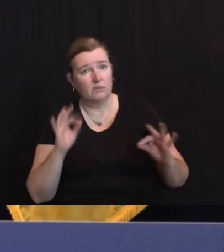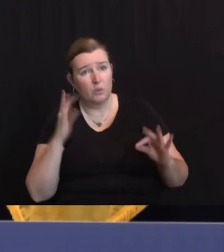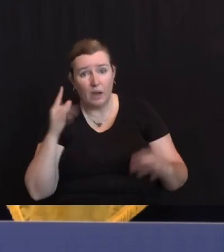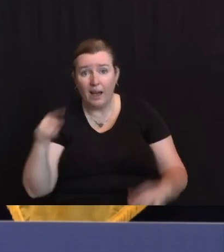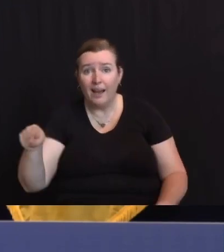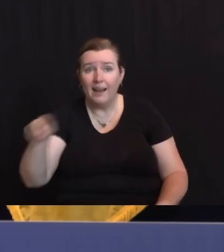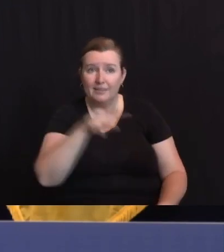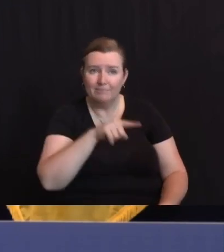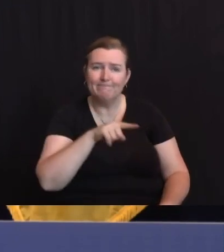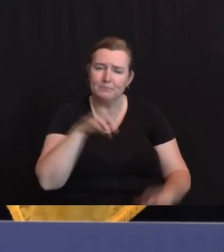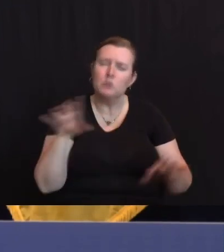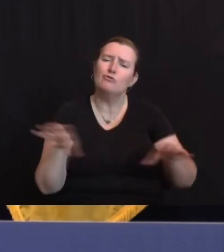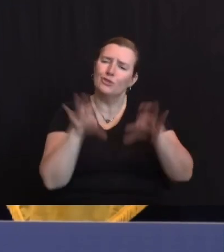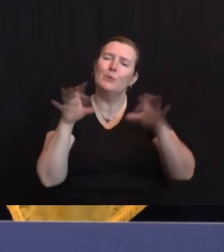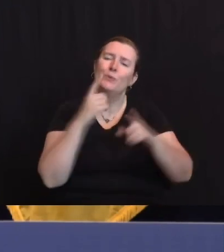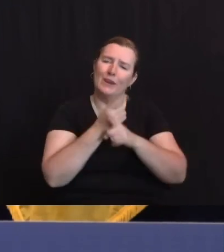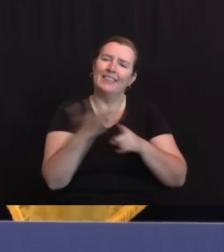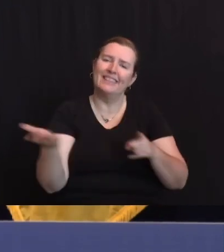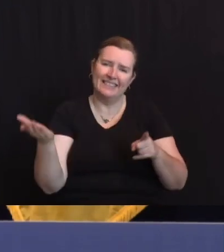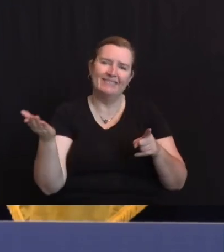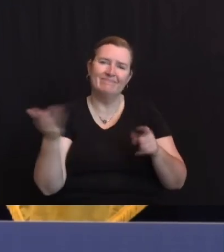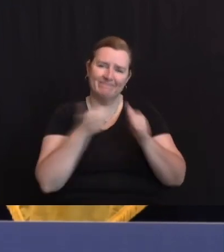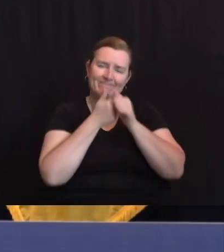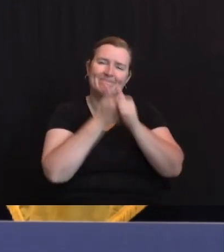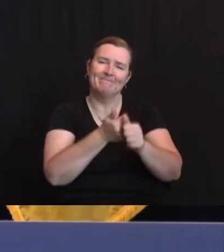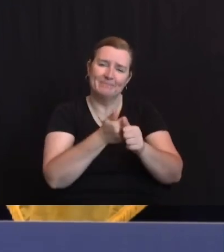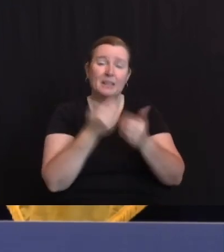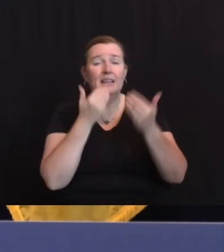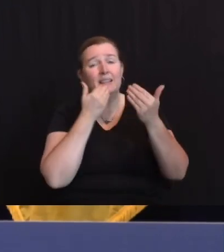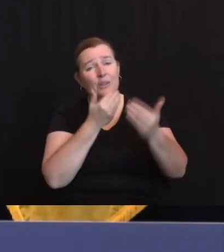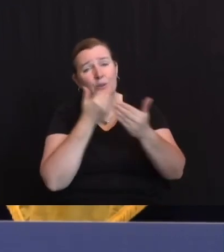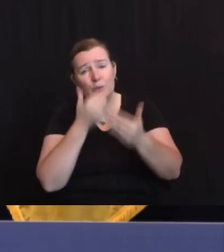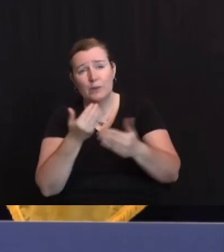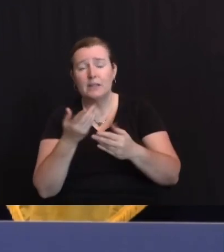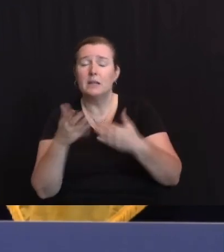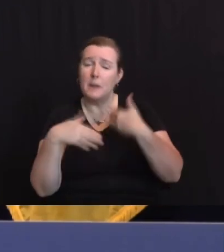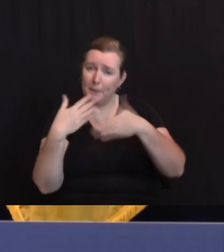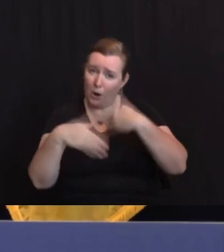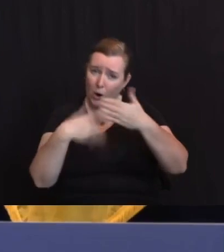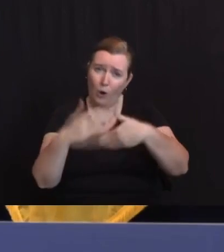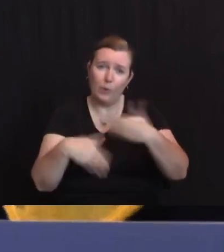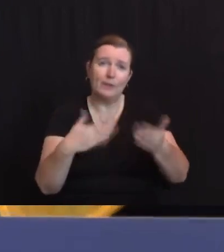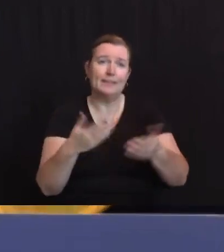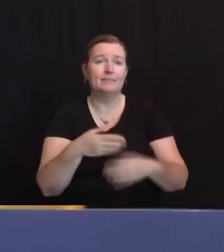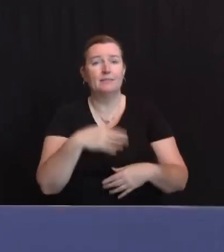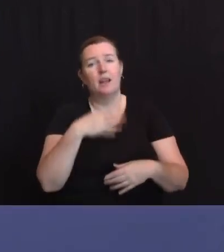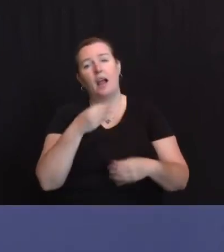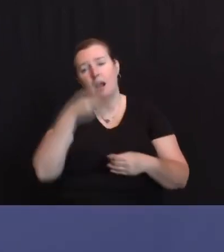thing, and we thank you for that, and we just need you to keep it up. God bless you. Thank you.